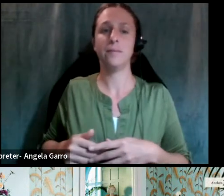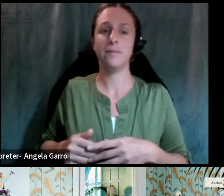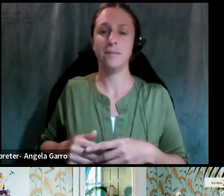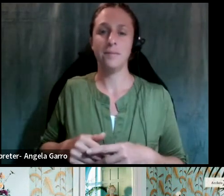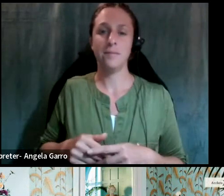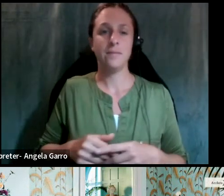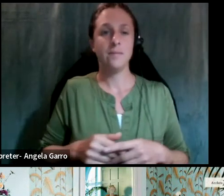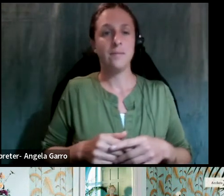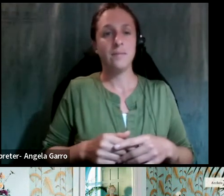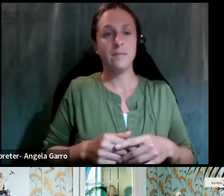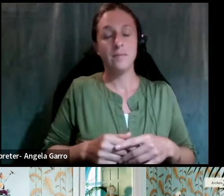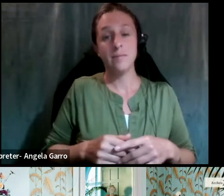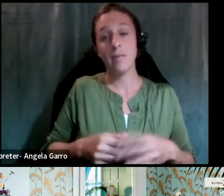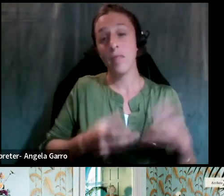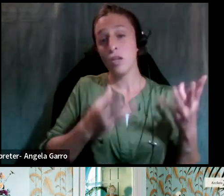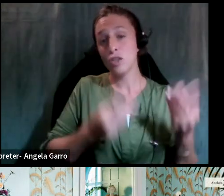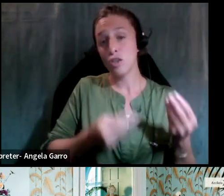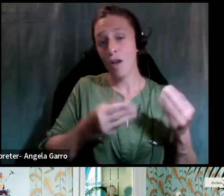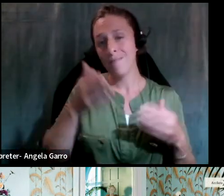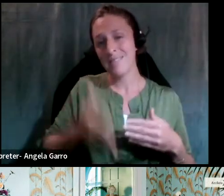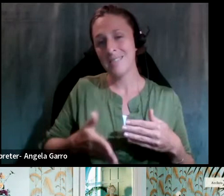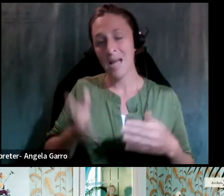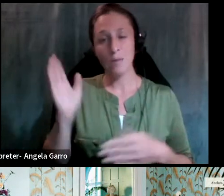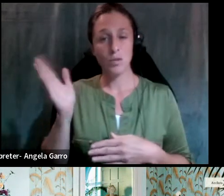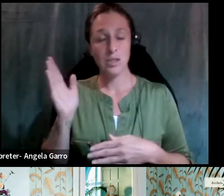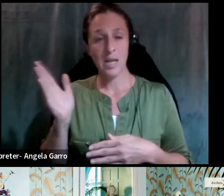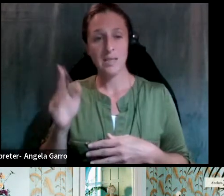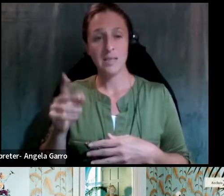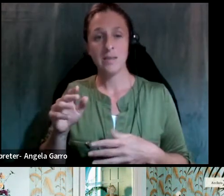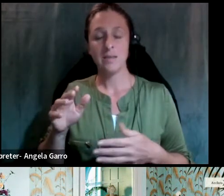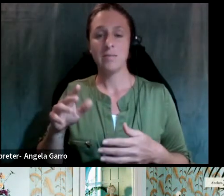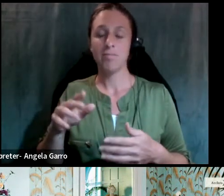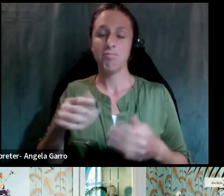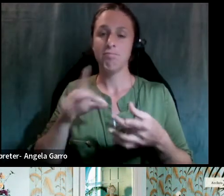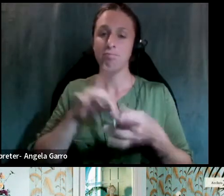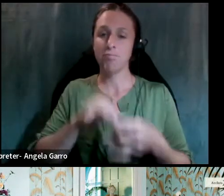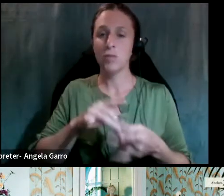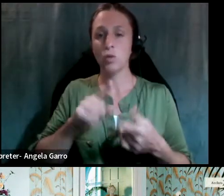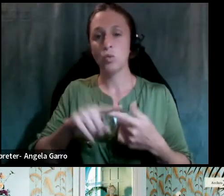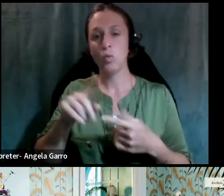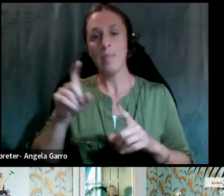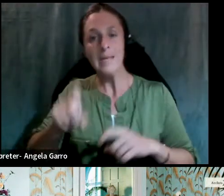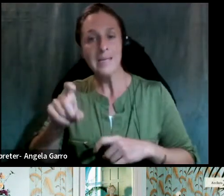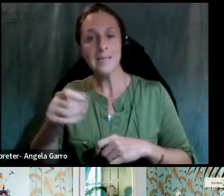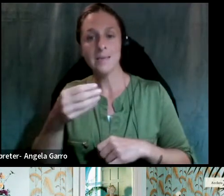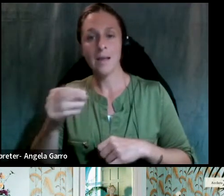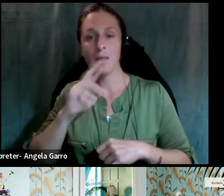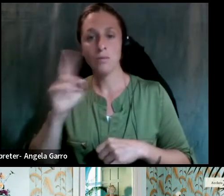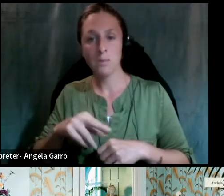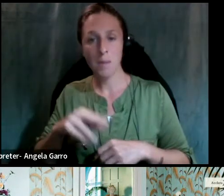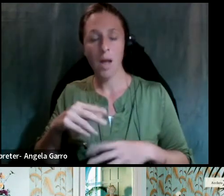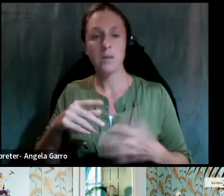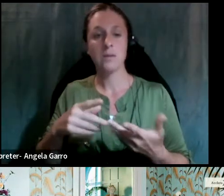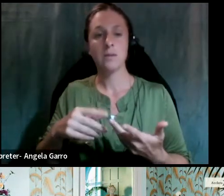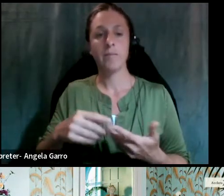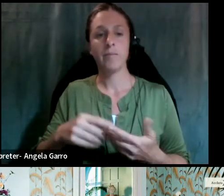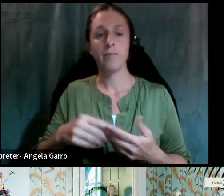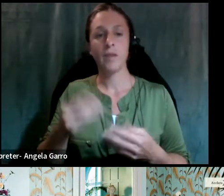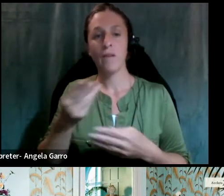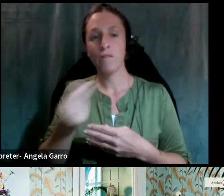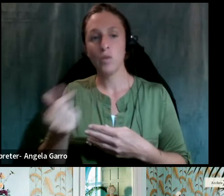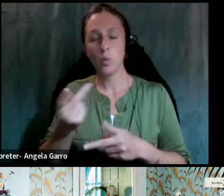the soft side presentation in terms of the needs and our responses. A few figures and